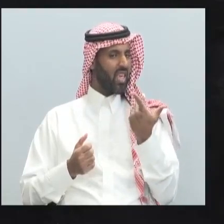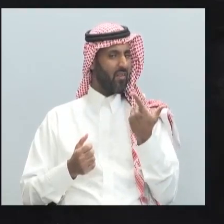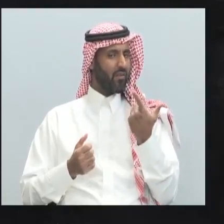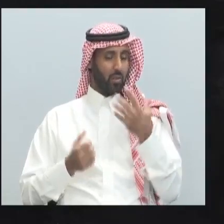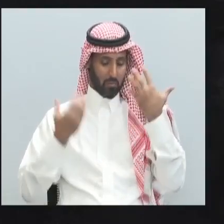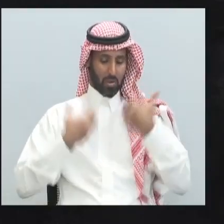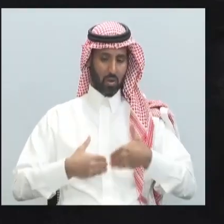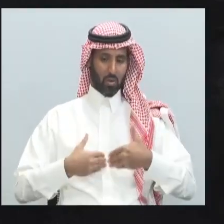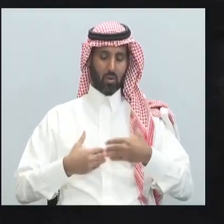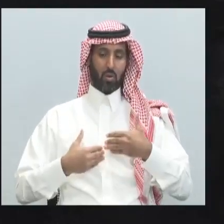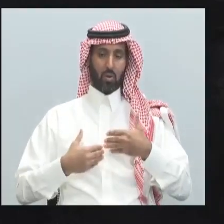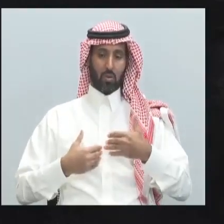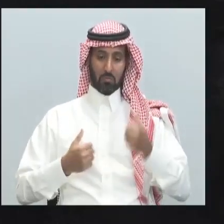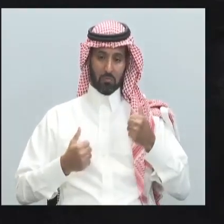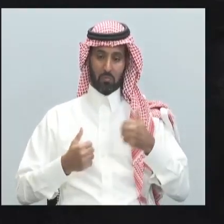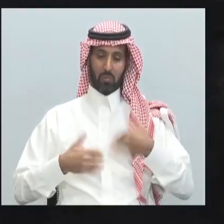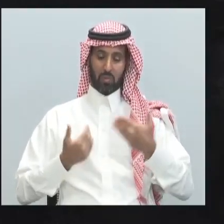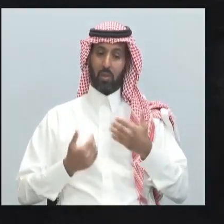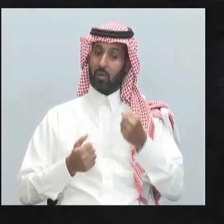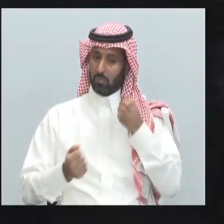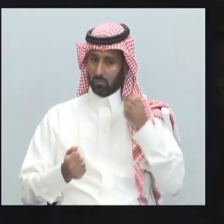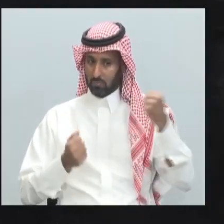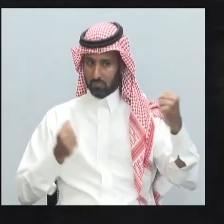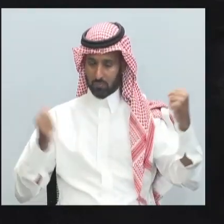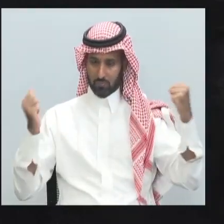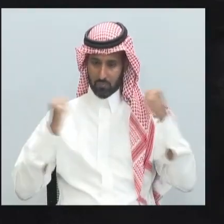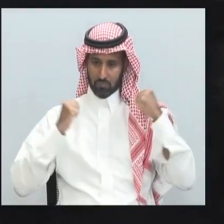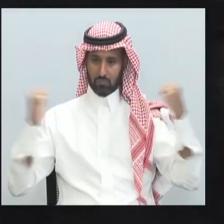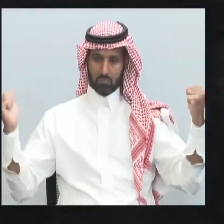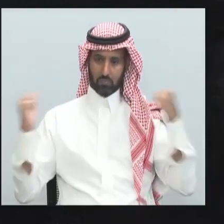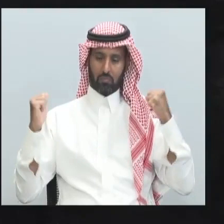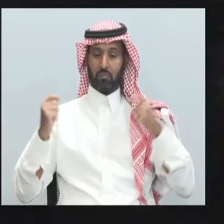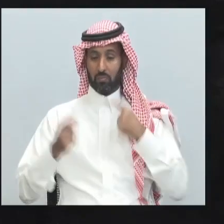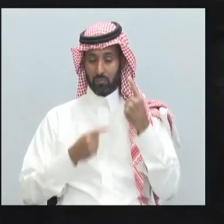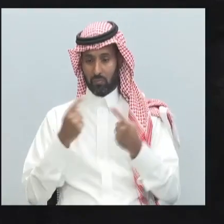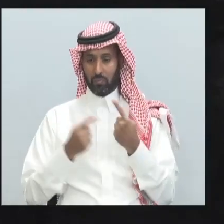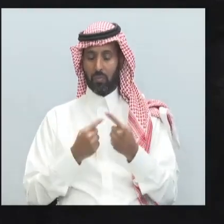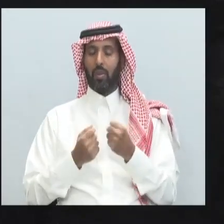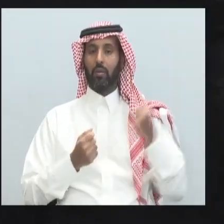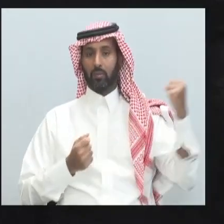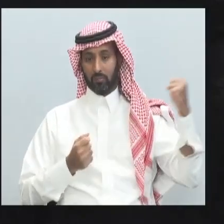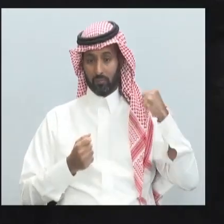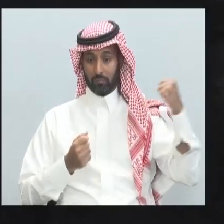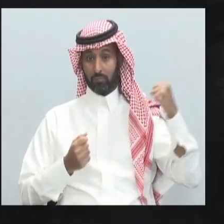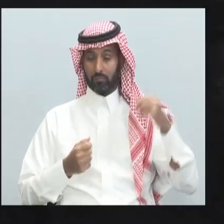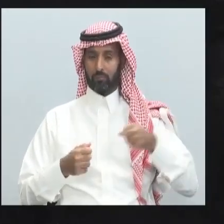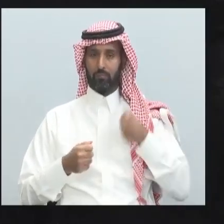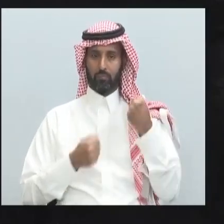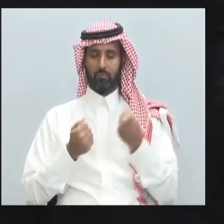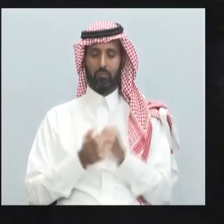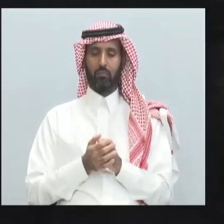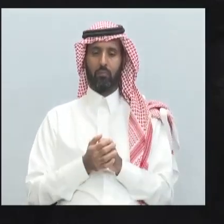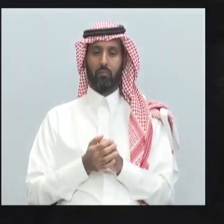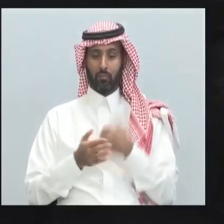what? You can exercise. Okay. You can exercise, and this will give your body